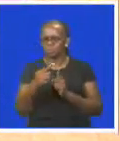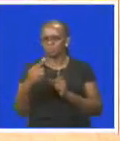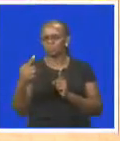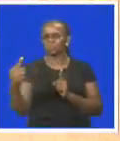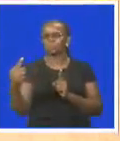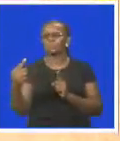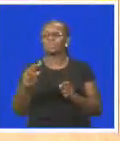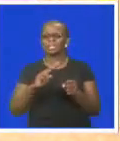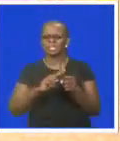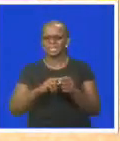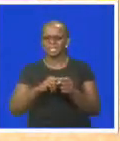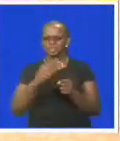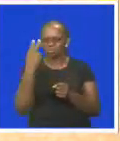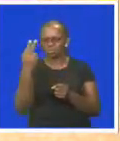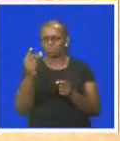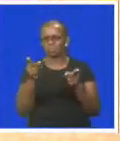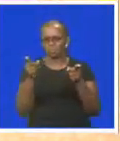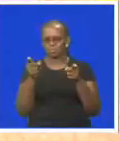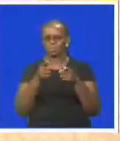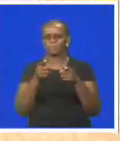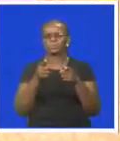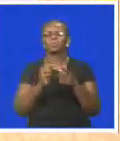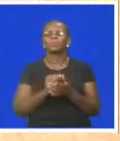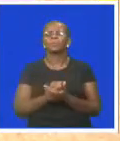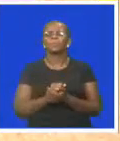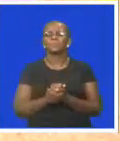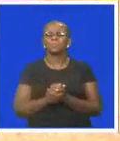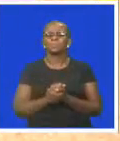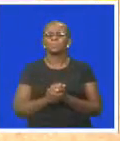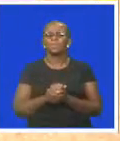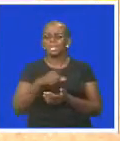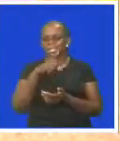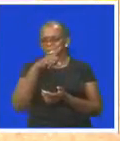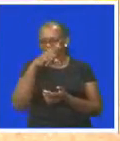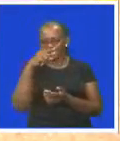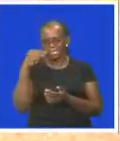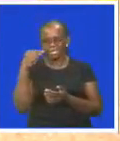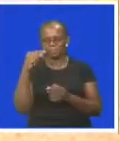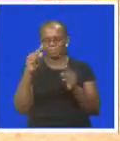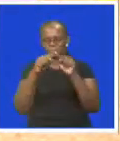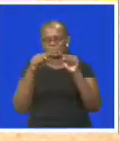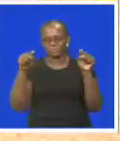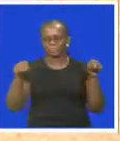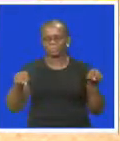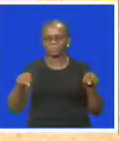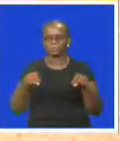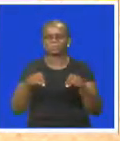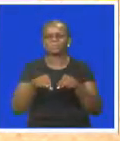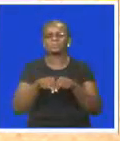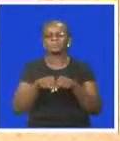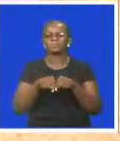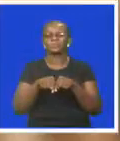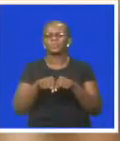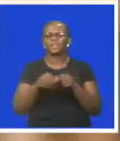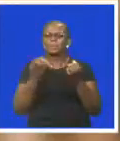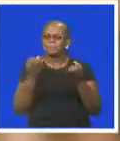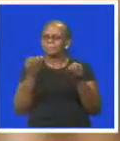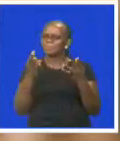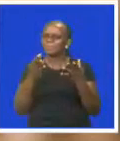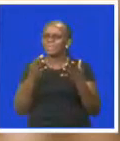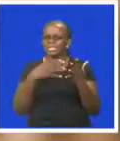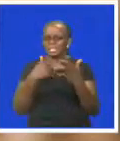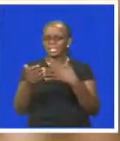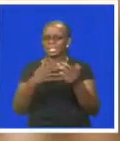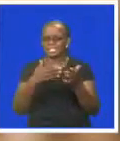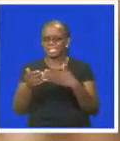sides and two short opposite sides, and we call it a rectangle. There are many things that you can look around